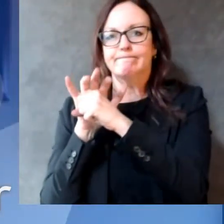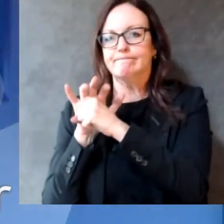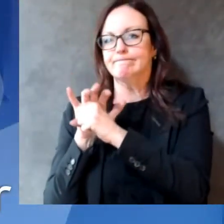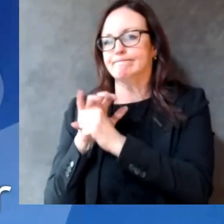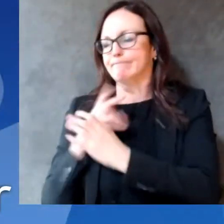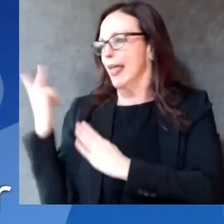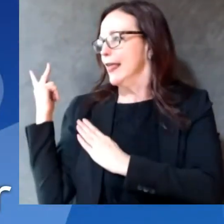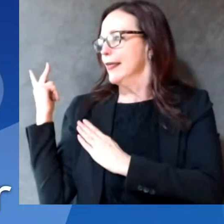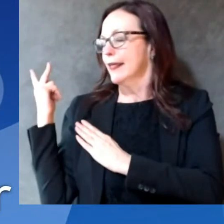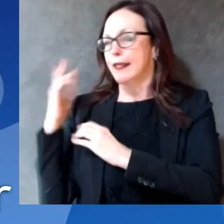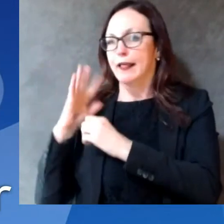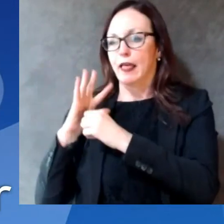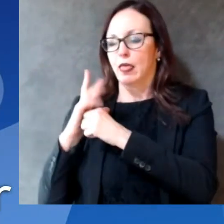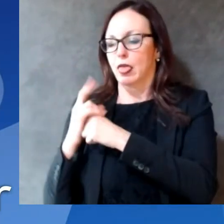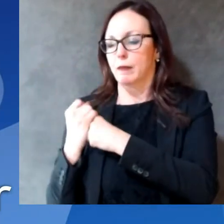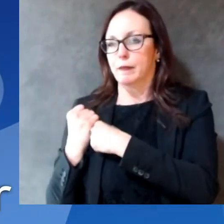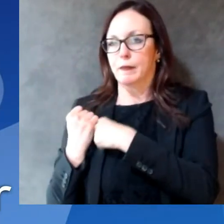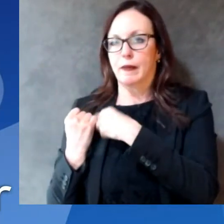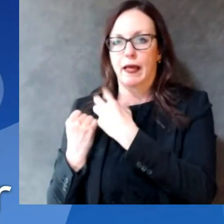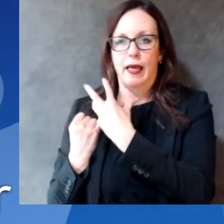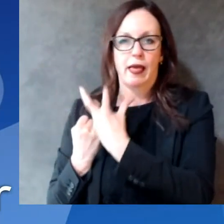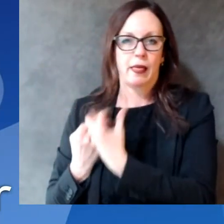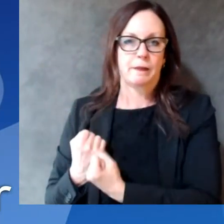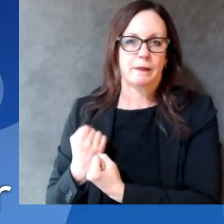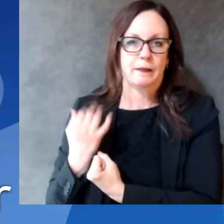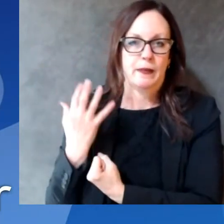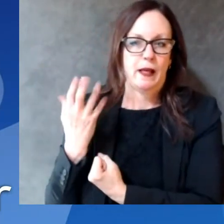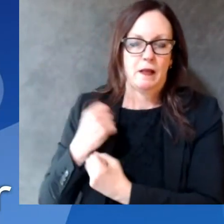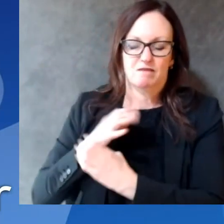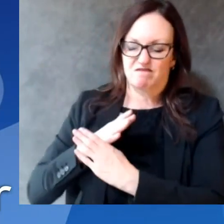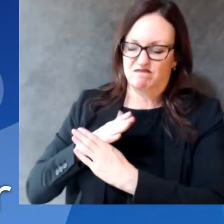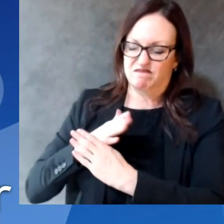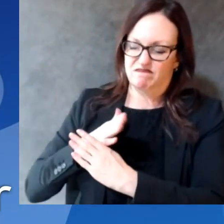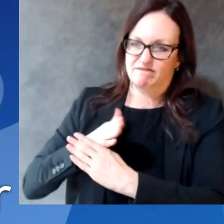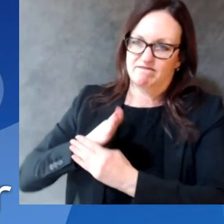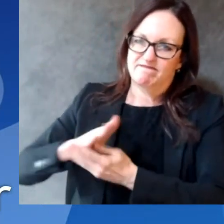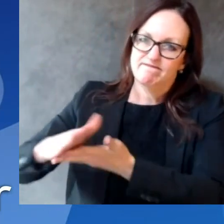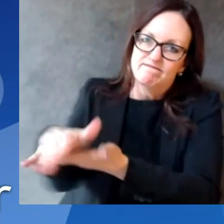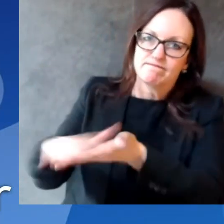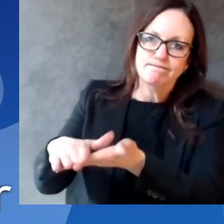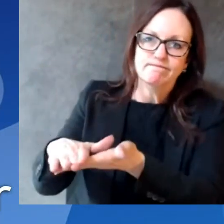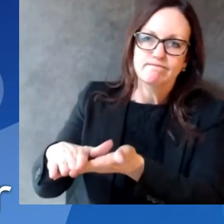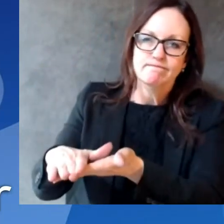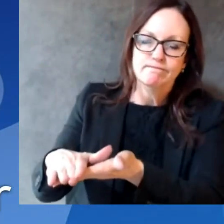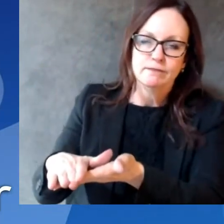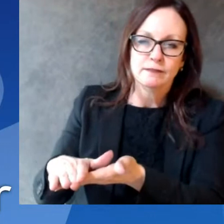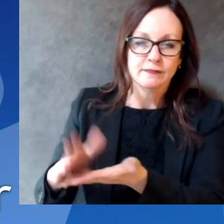Thank you for that. Let's go now to Sean Kirkby at Wisconsin Health News.